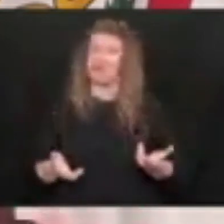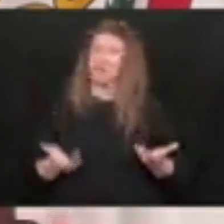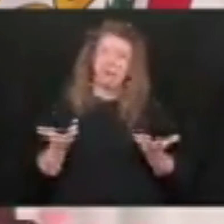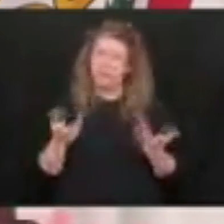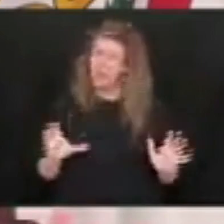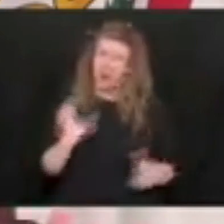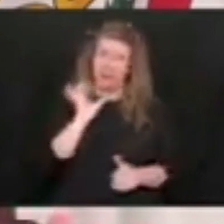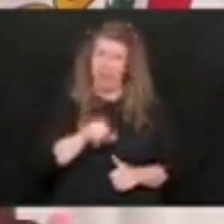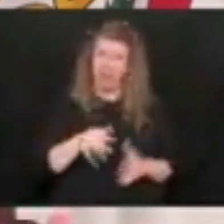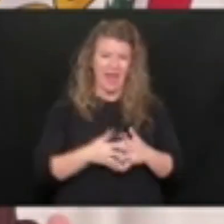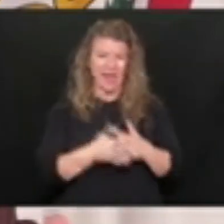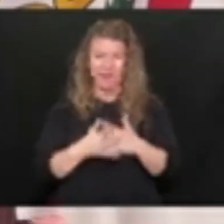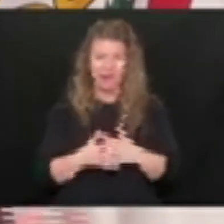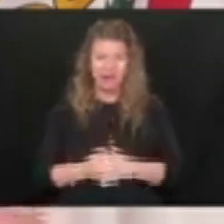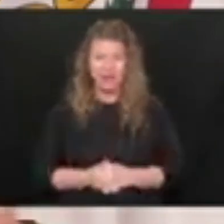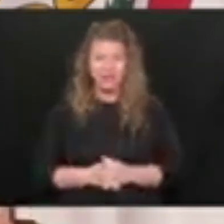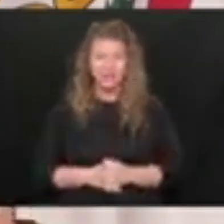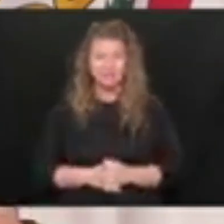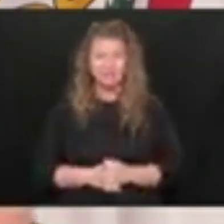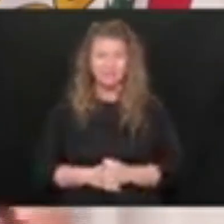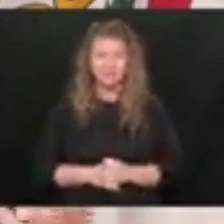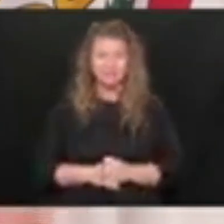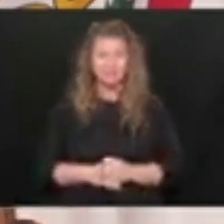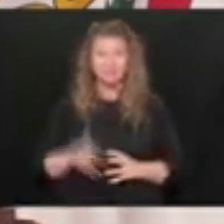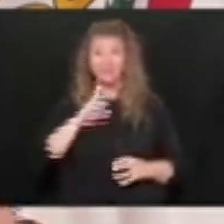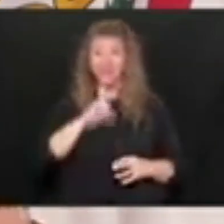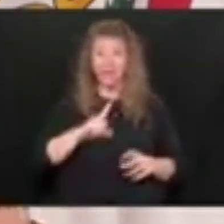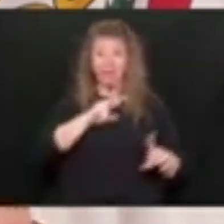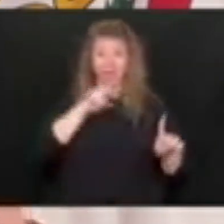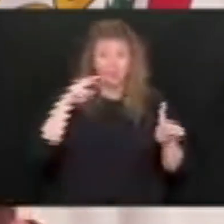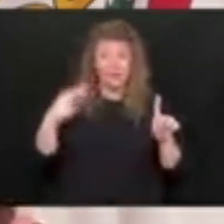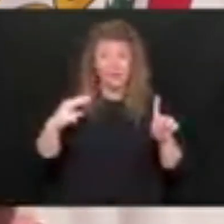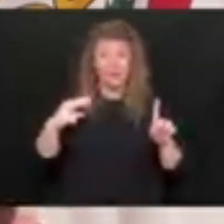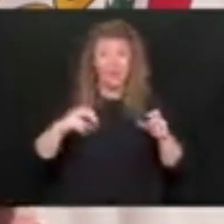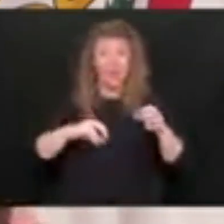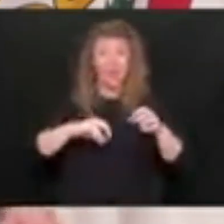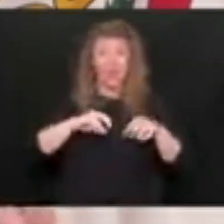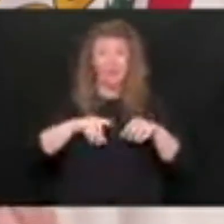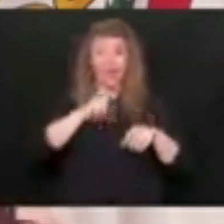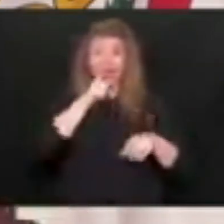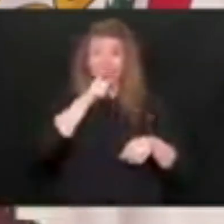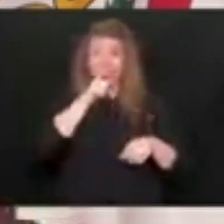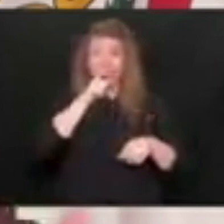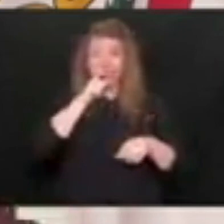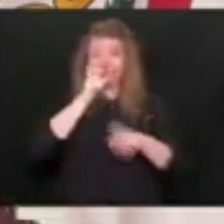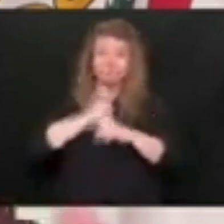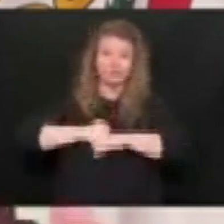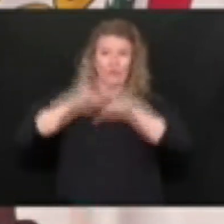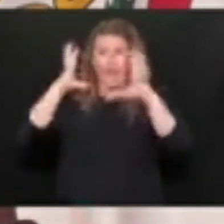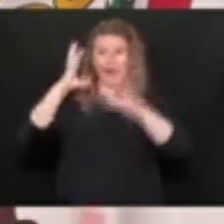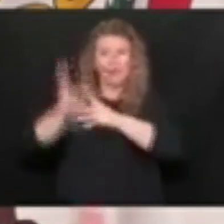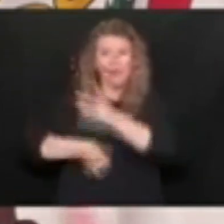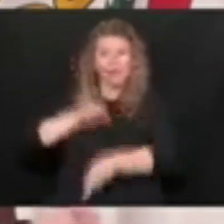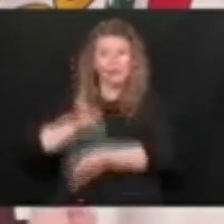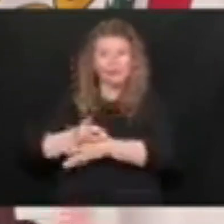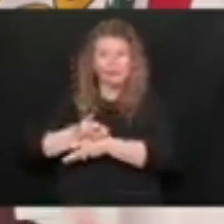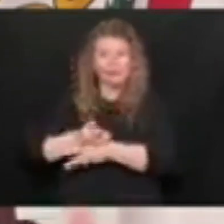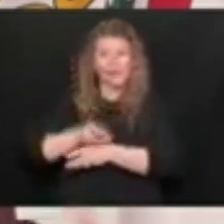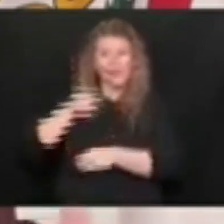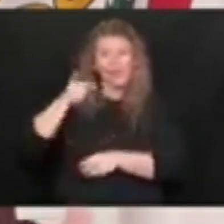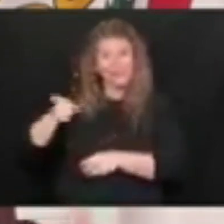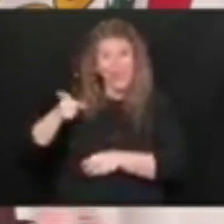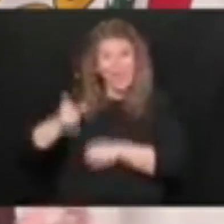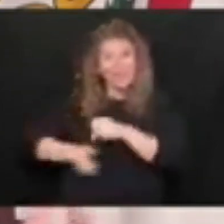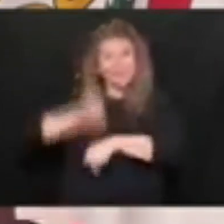in America, and so from the standpoint of our founders put in place the